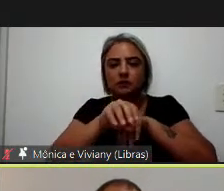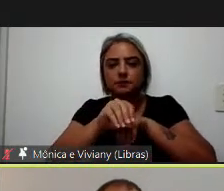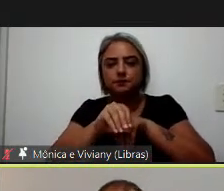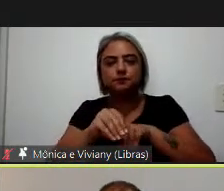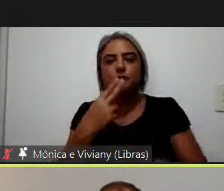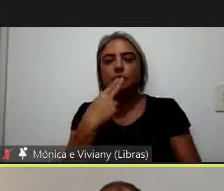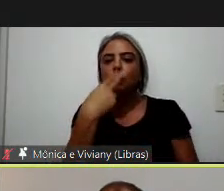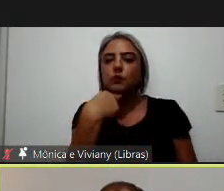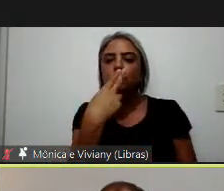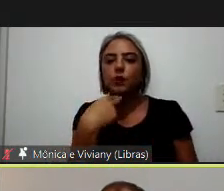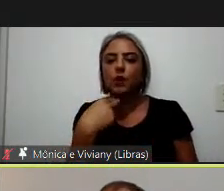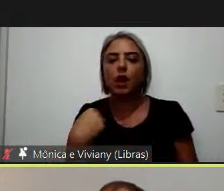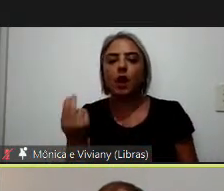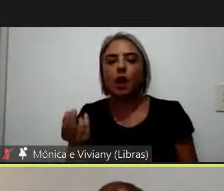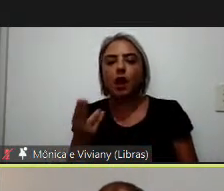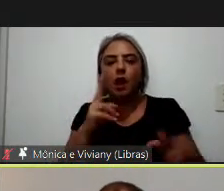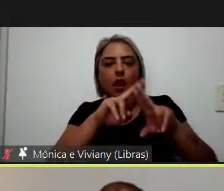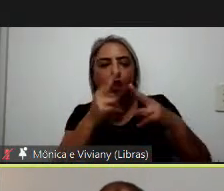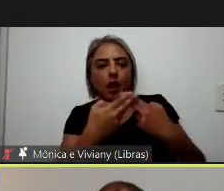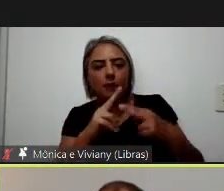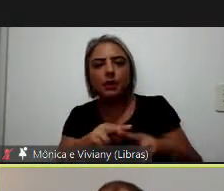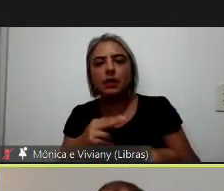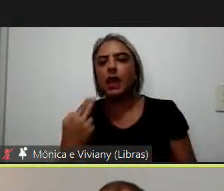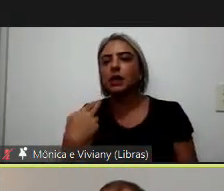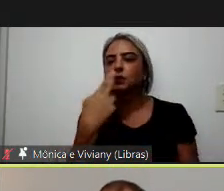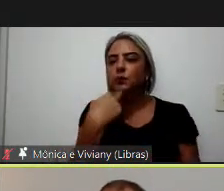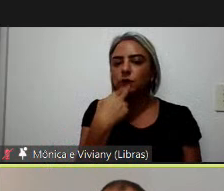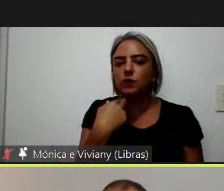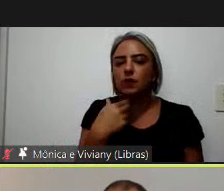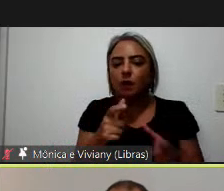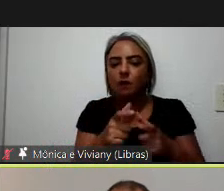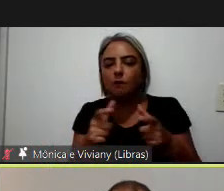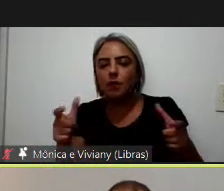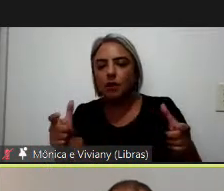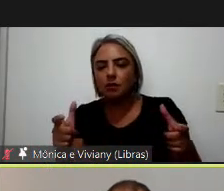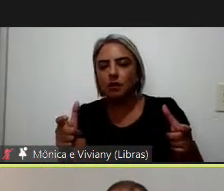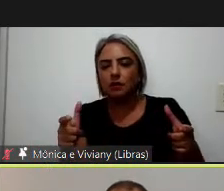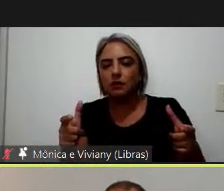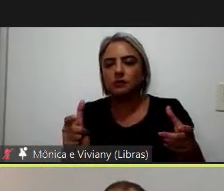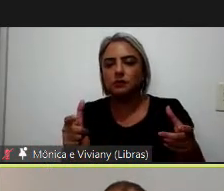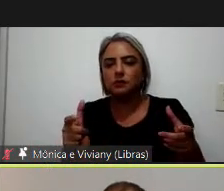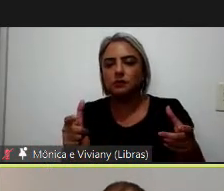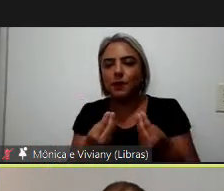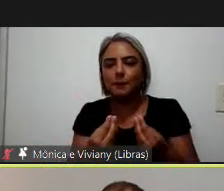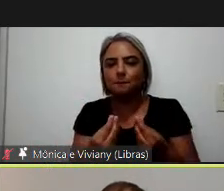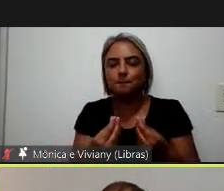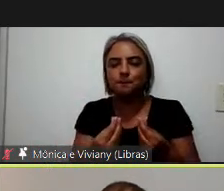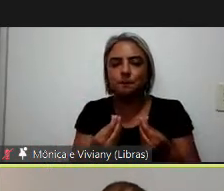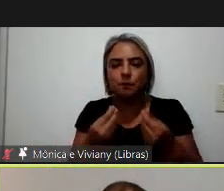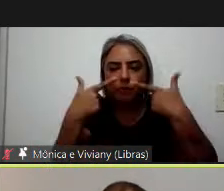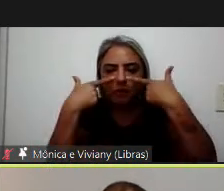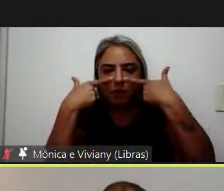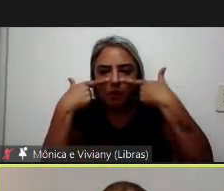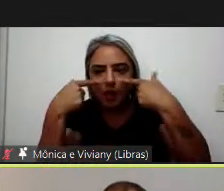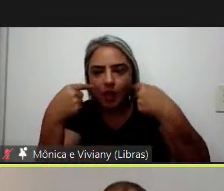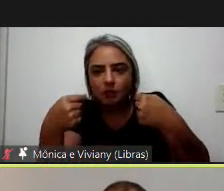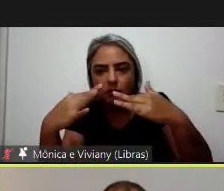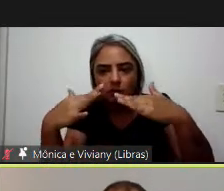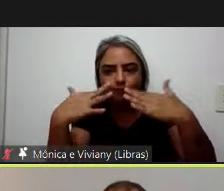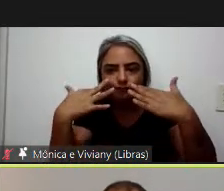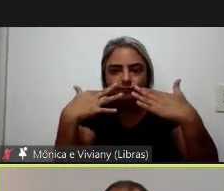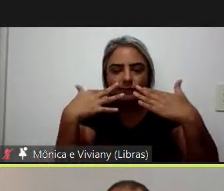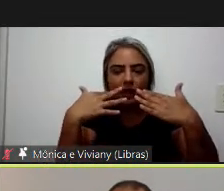by raising also the awareness of the broader determinants of nutrition and health, which of course go beyond just individual factors.